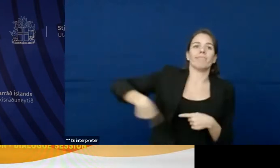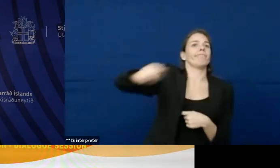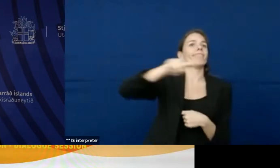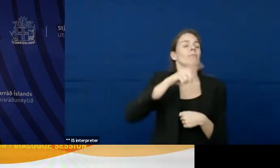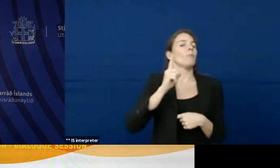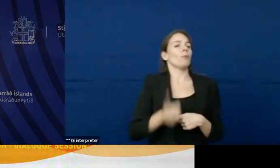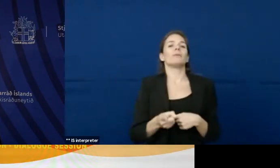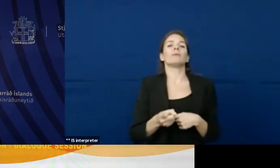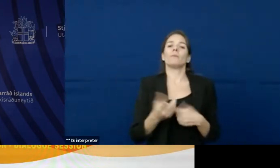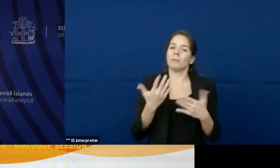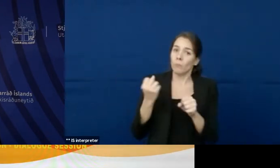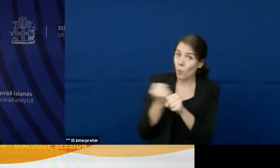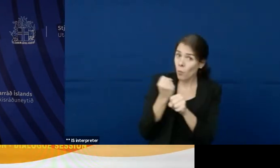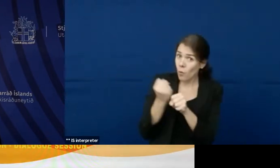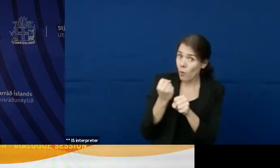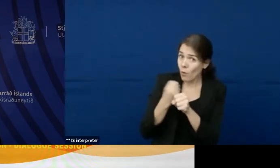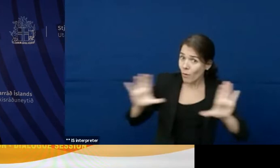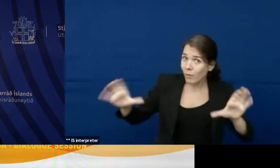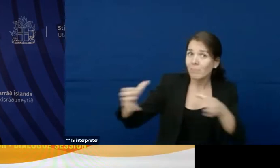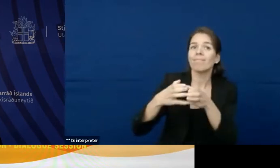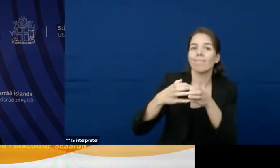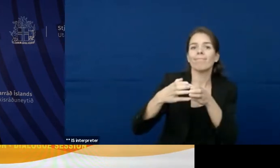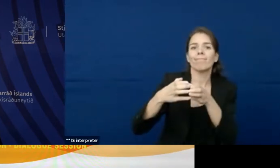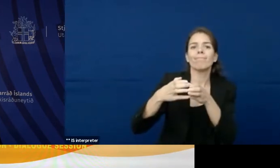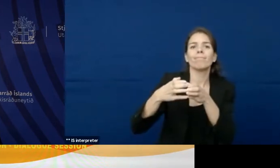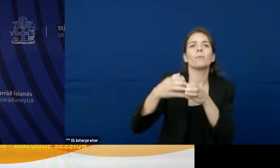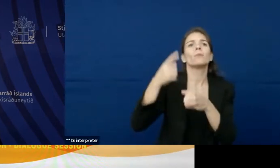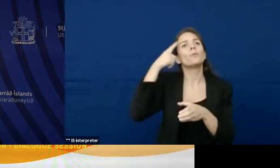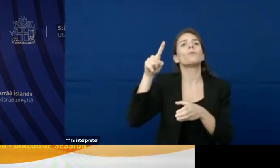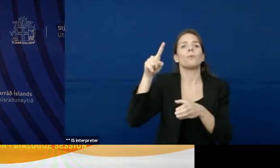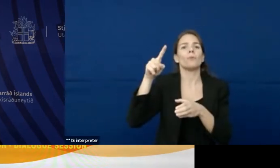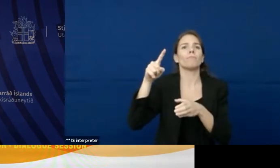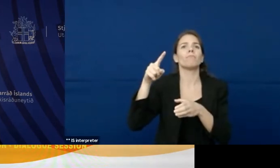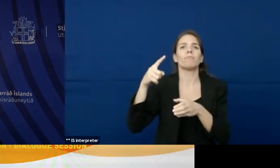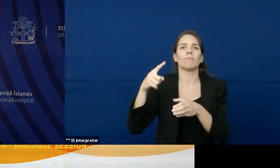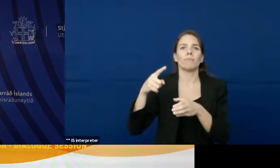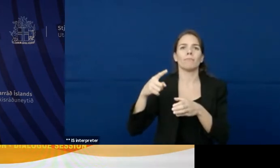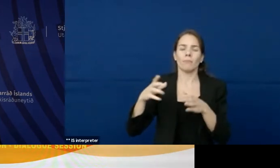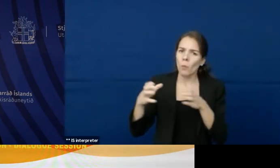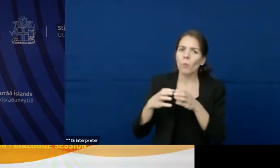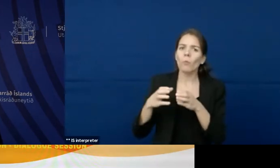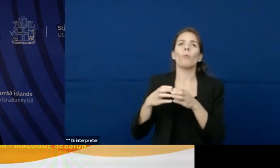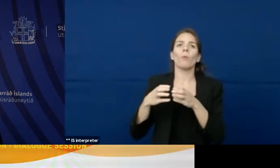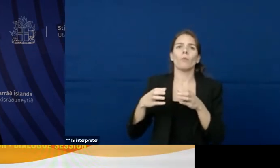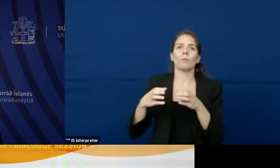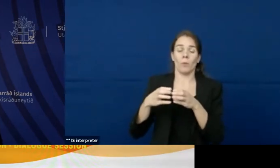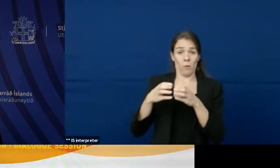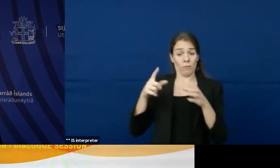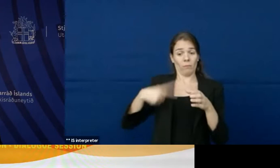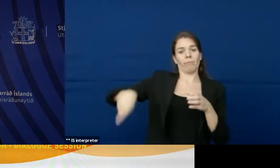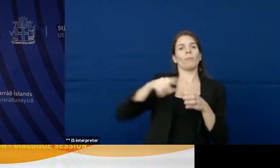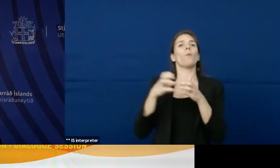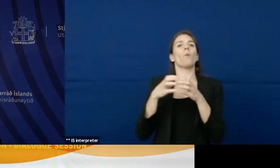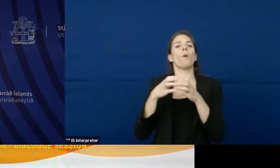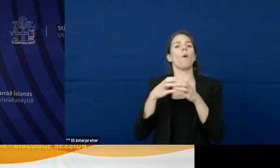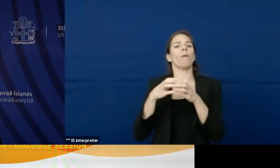towards progress, and we urge others to do the same. It is important that we stand together,